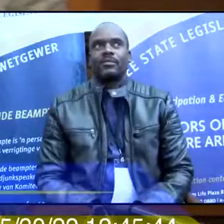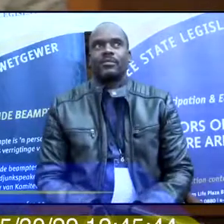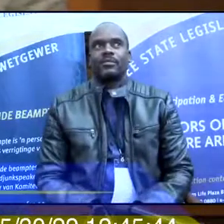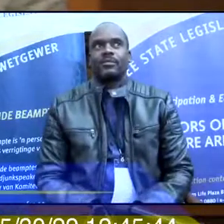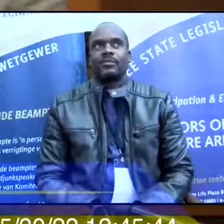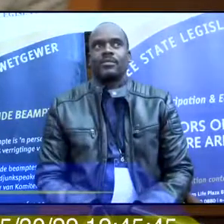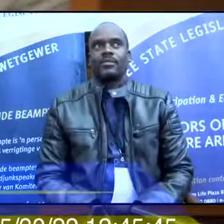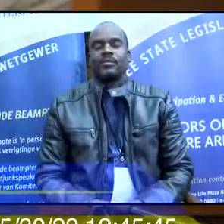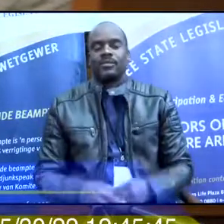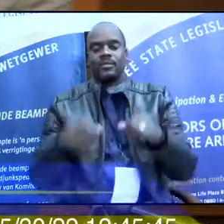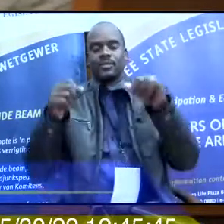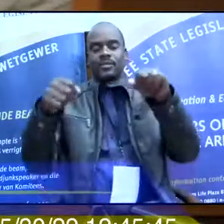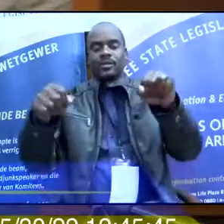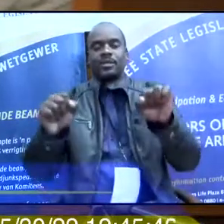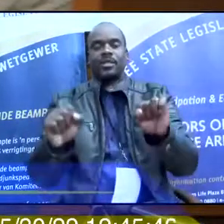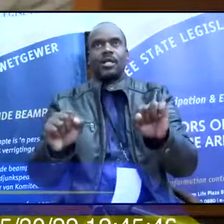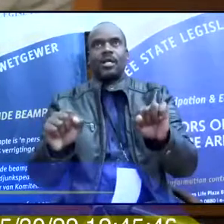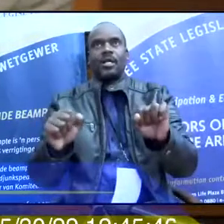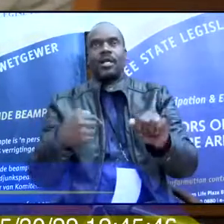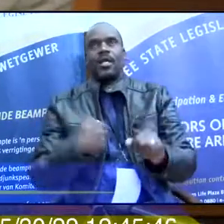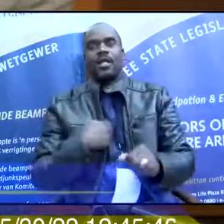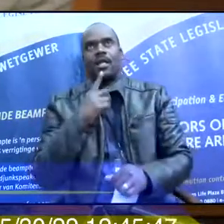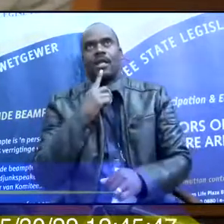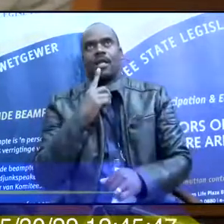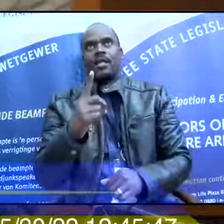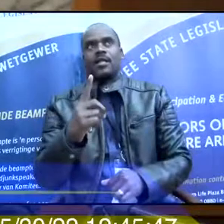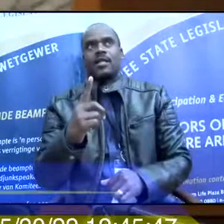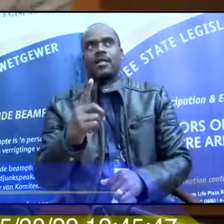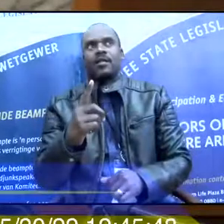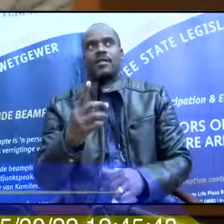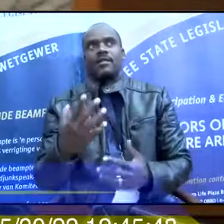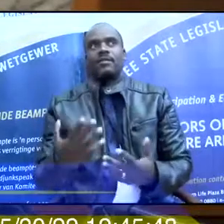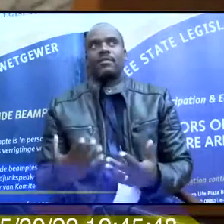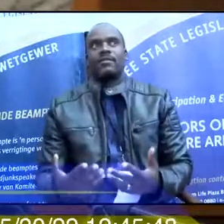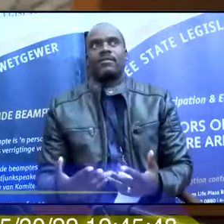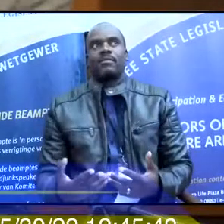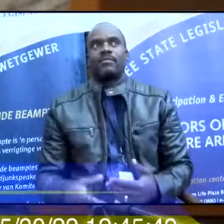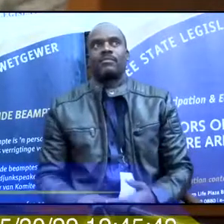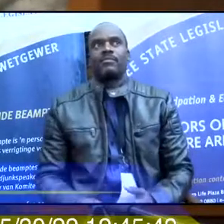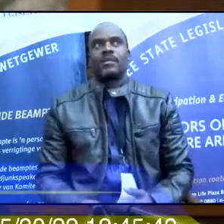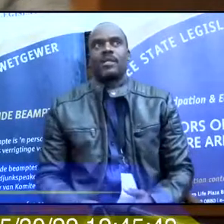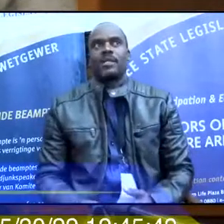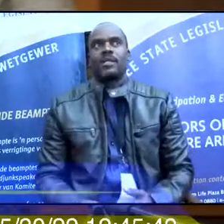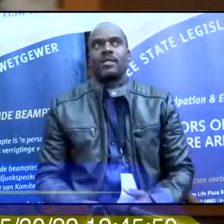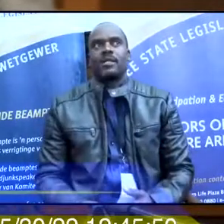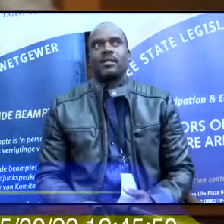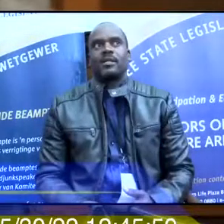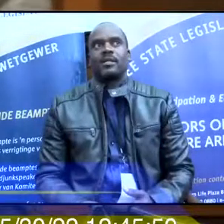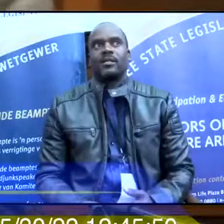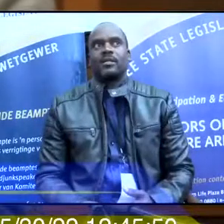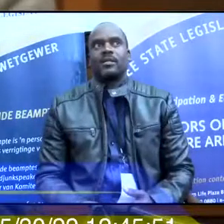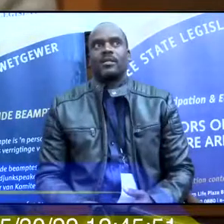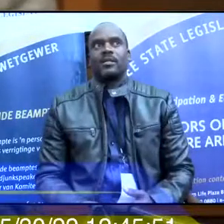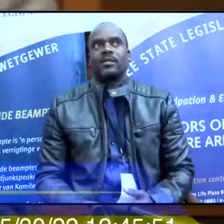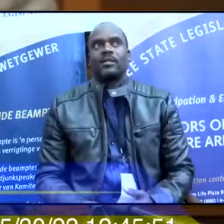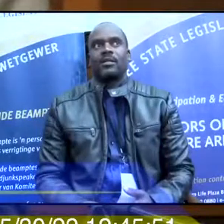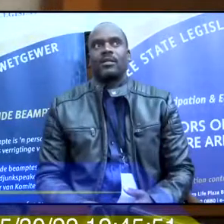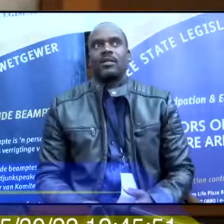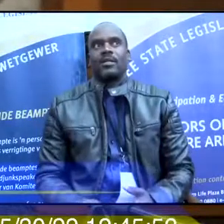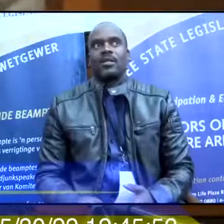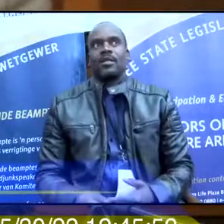jay chair was just saying all animals are equal and must be treated